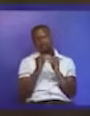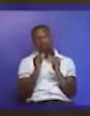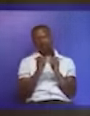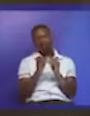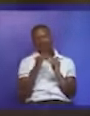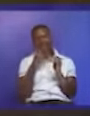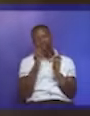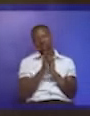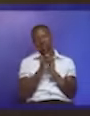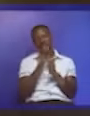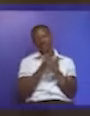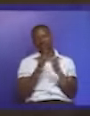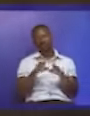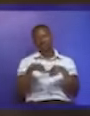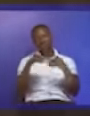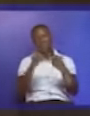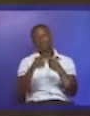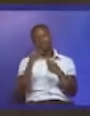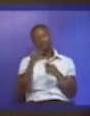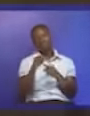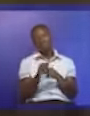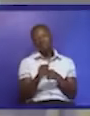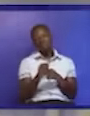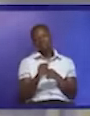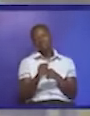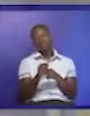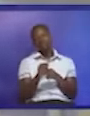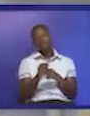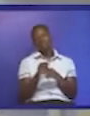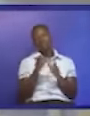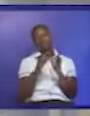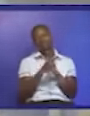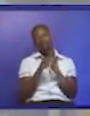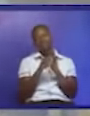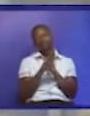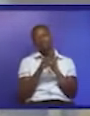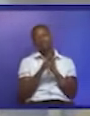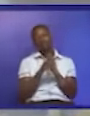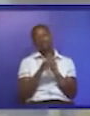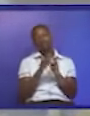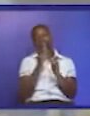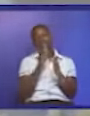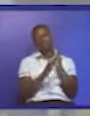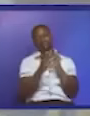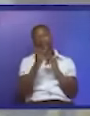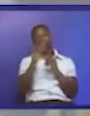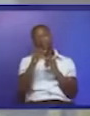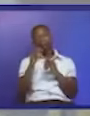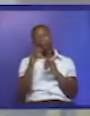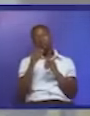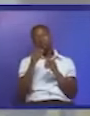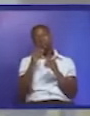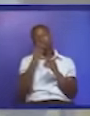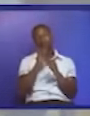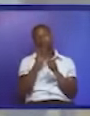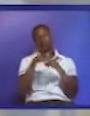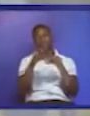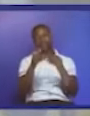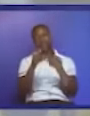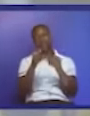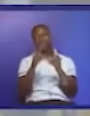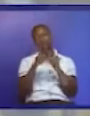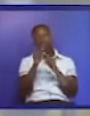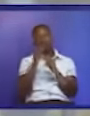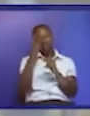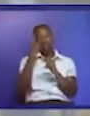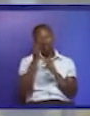been given unto you, Matthew 13:11, to know the mysteries of the kingdom of heaven. Victory does not just happen just because